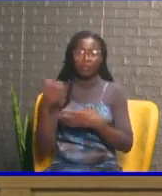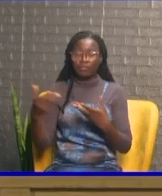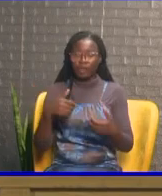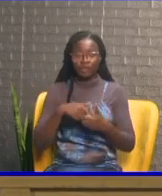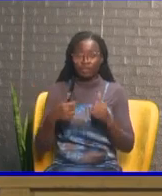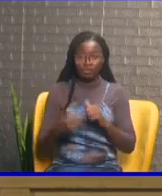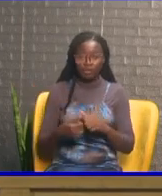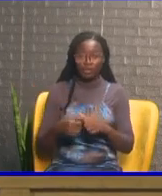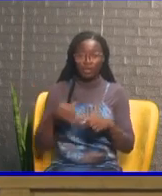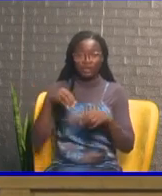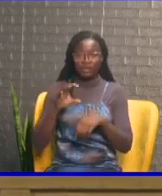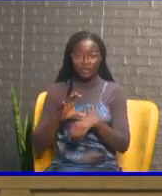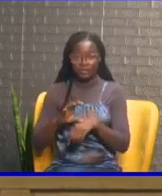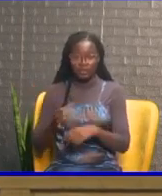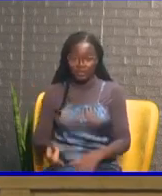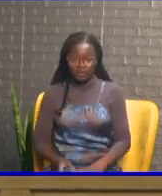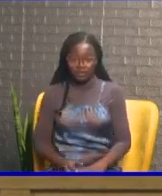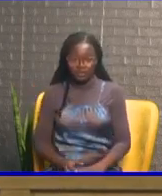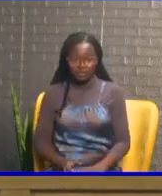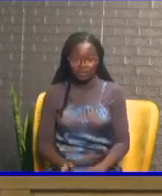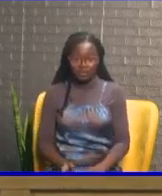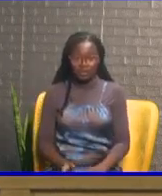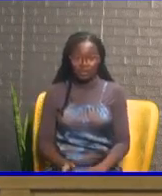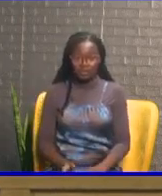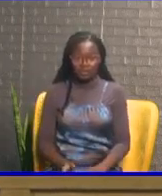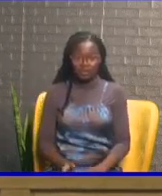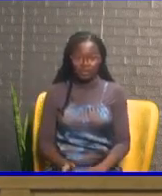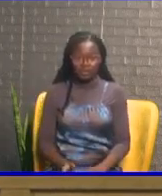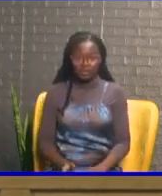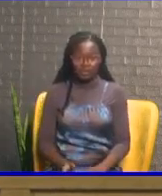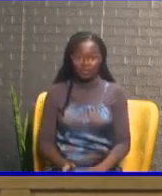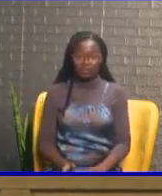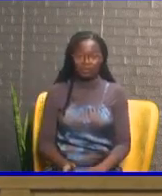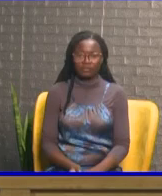I don't agree. He said, it was when he said it, I knew I was not his pastor. I said, you can go.